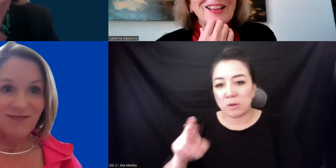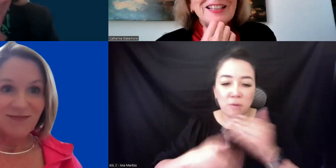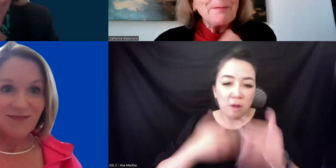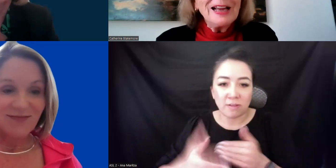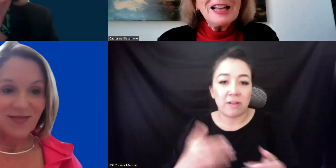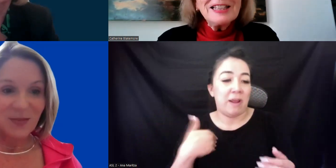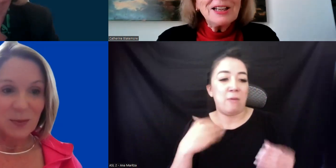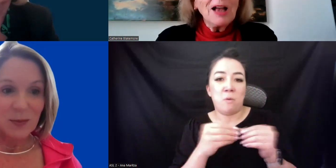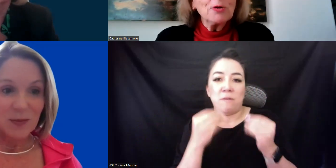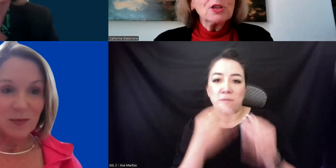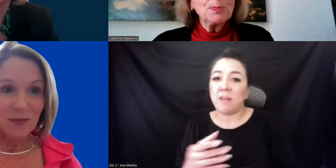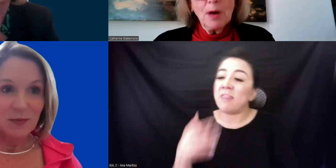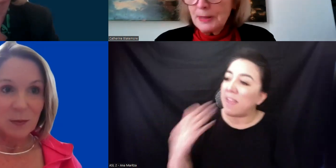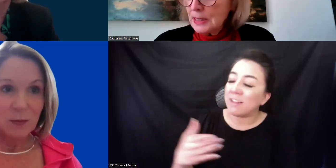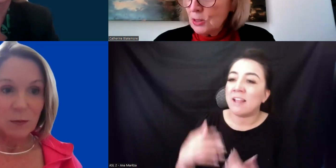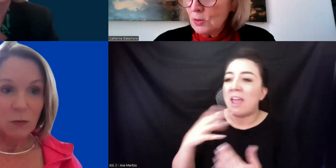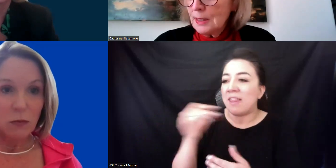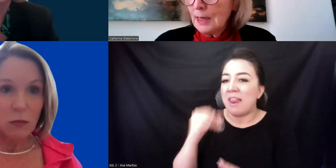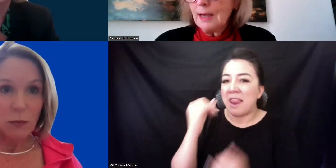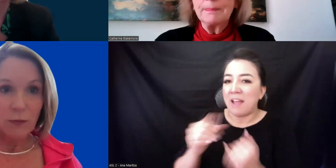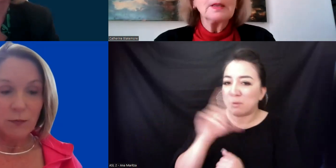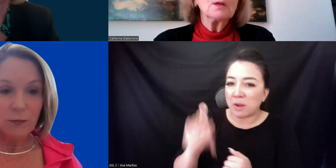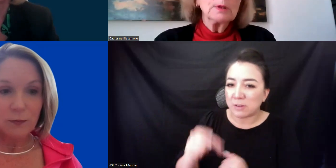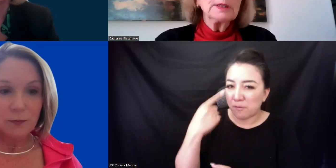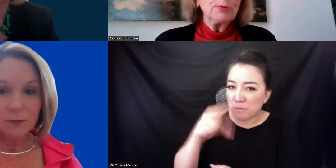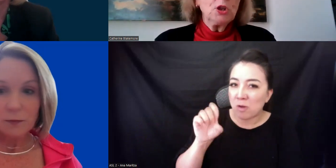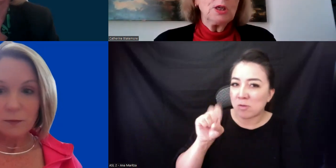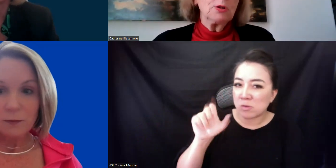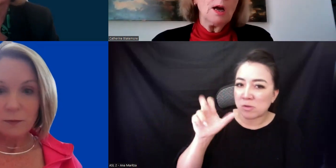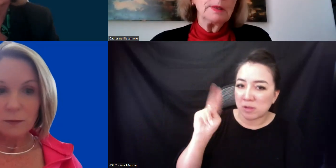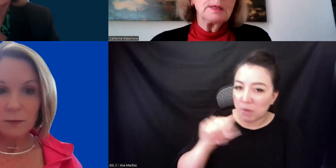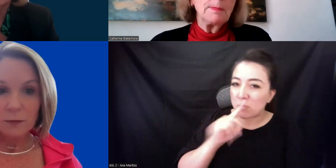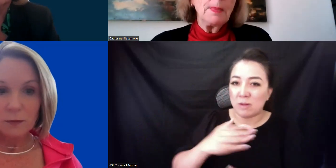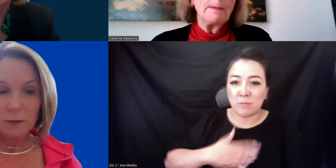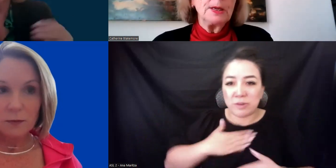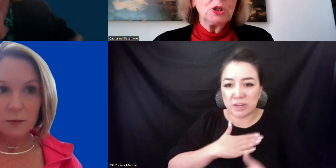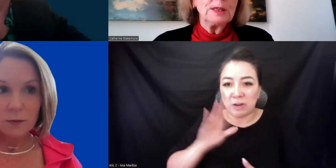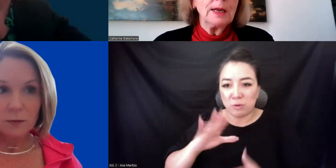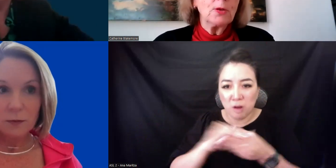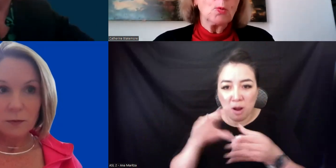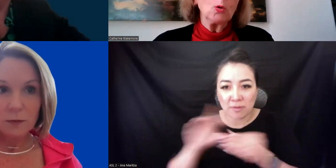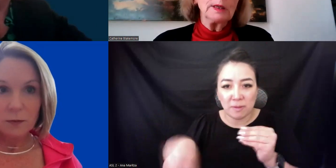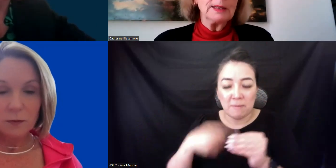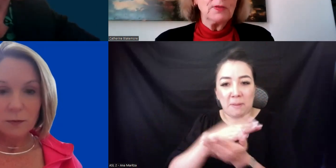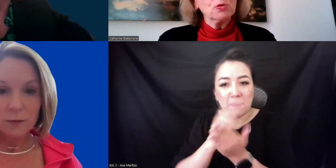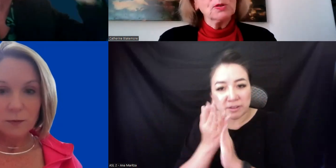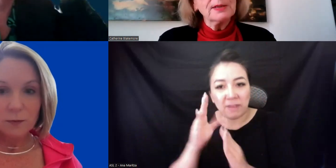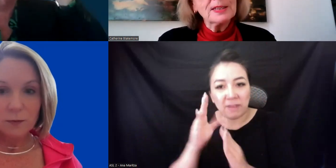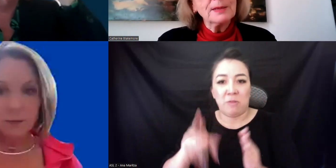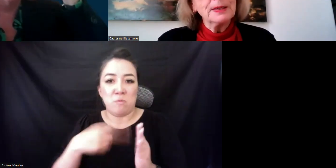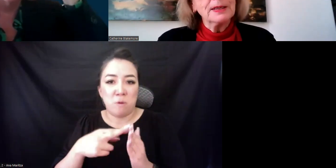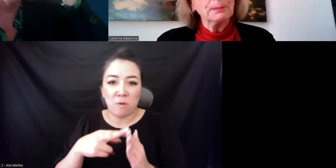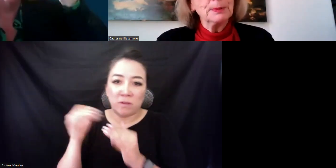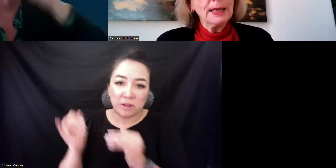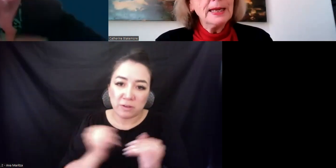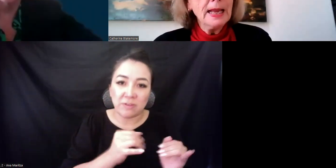Okay, thanks. And my last question is probably to Susan. Really appreciate your comments about the budget and the role individuals in